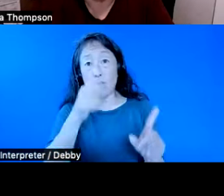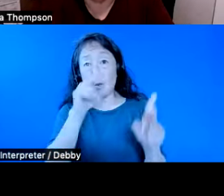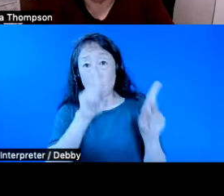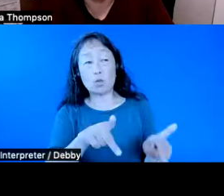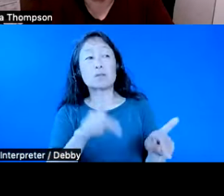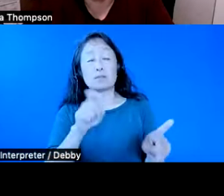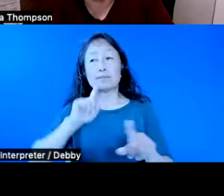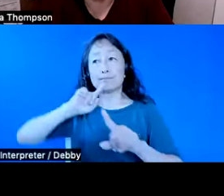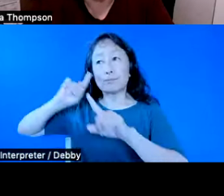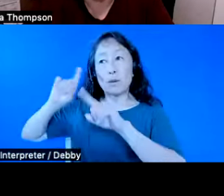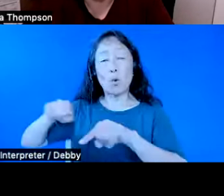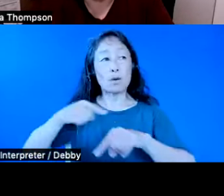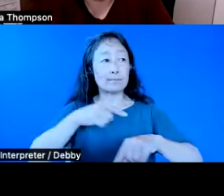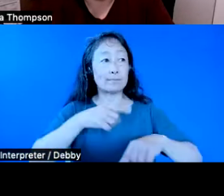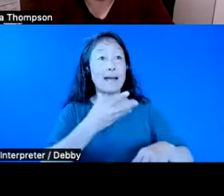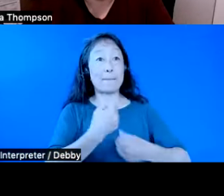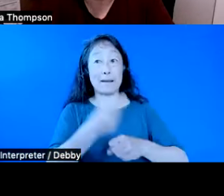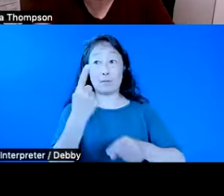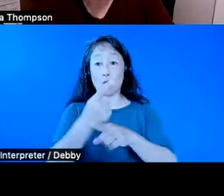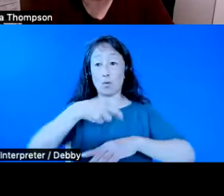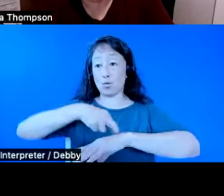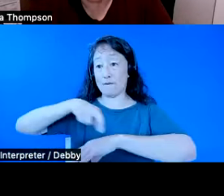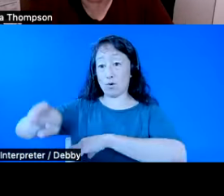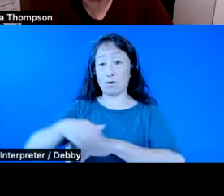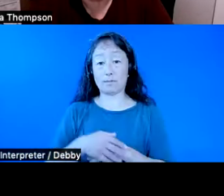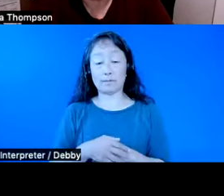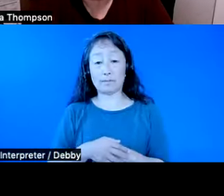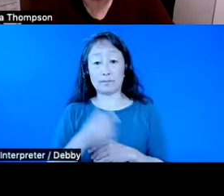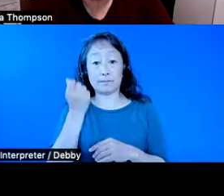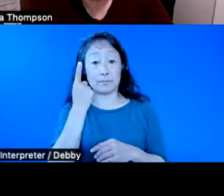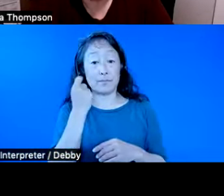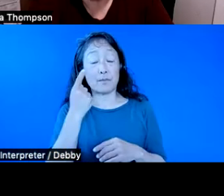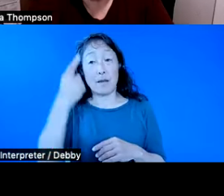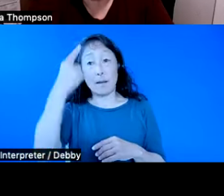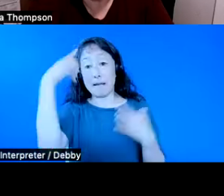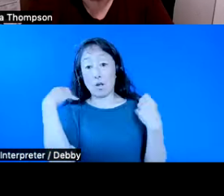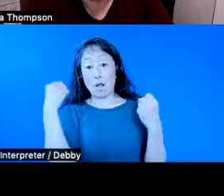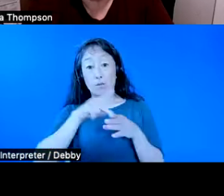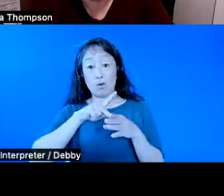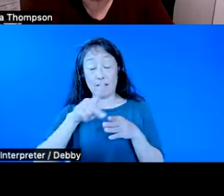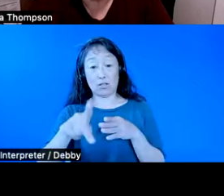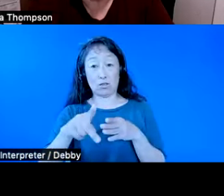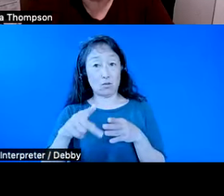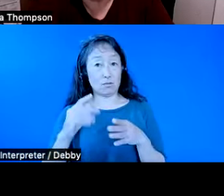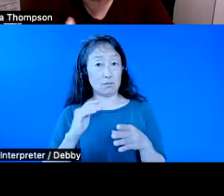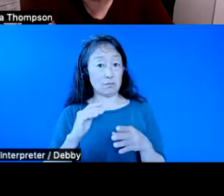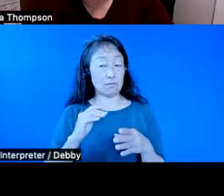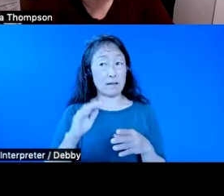proper referrals. The role of the mental health professional is to